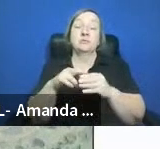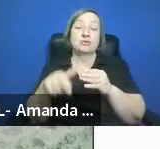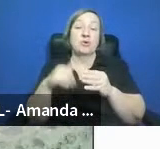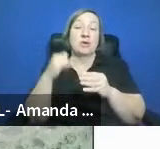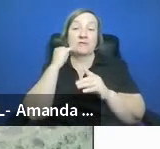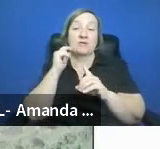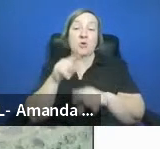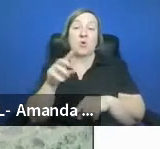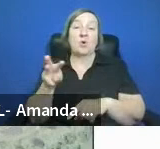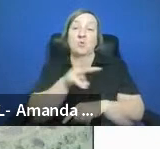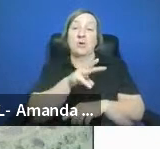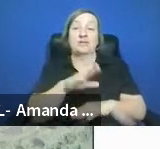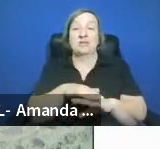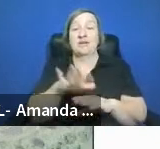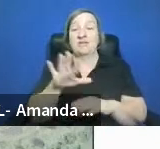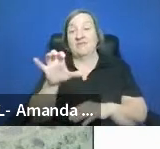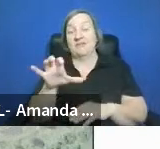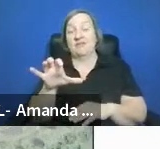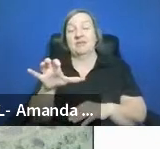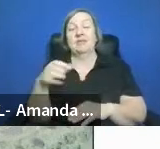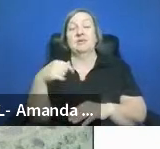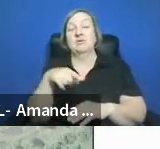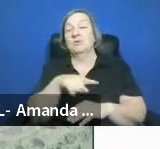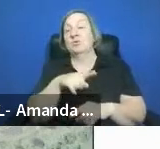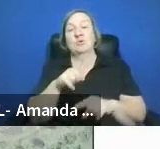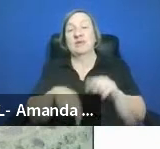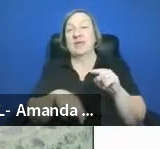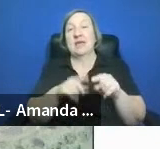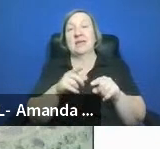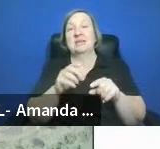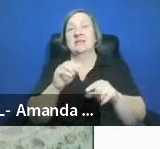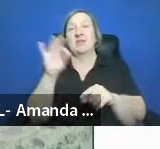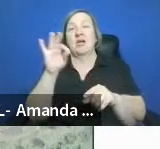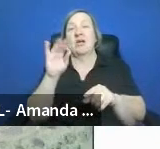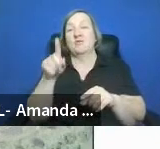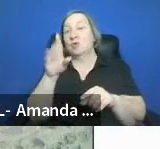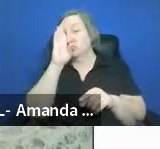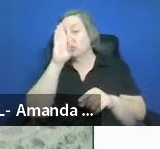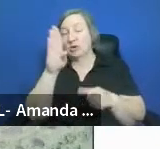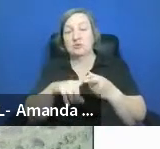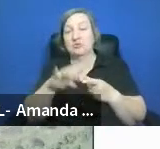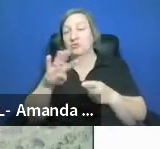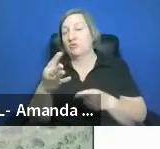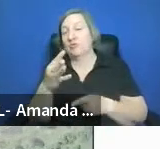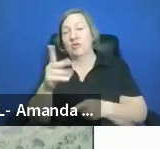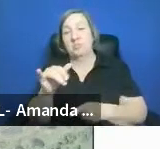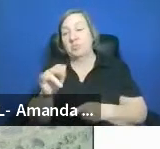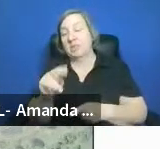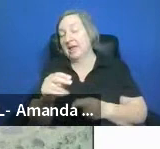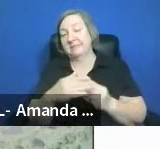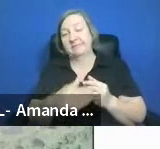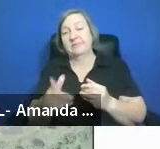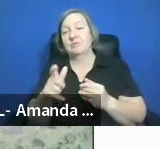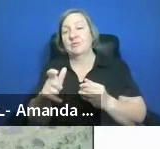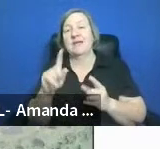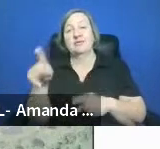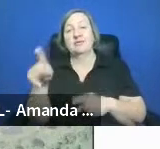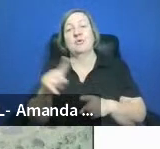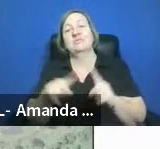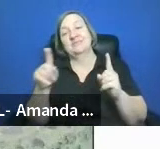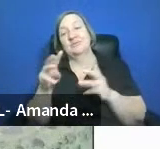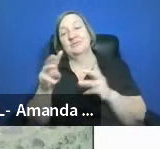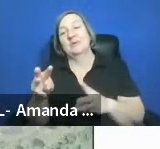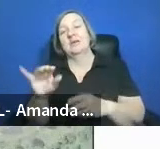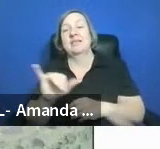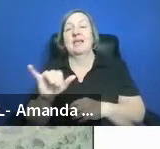headed westbound on 500, you no longer can get off and go straight to Fourth Plain Boulevard interchange. You'd have to take a different route, such as